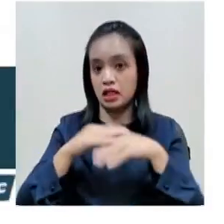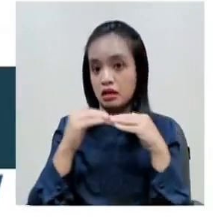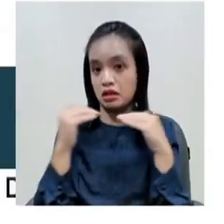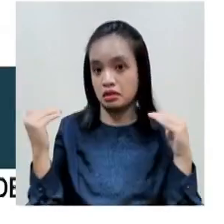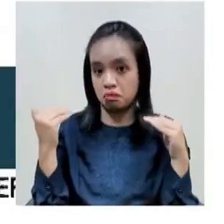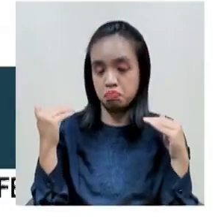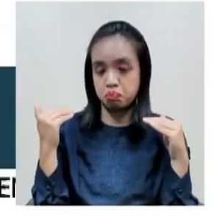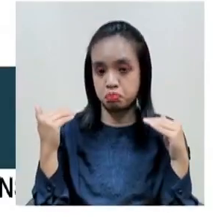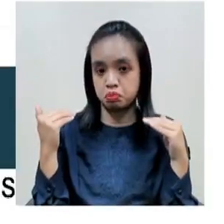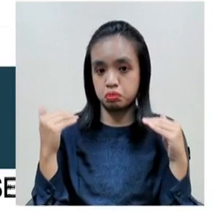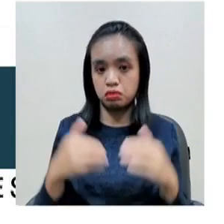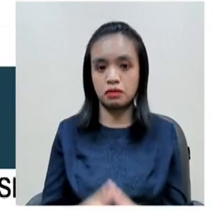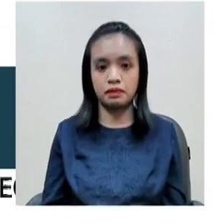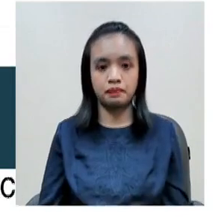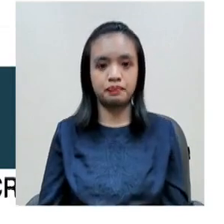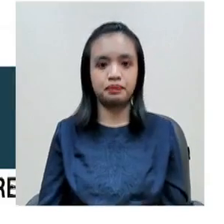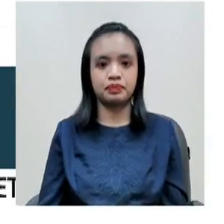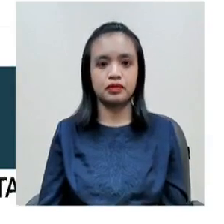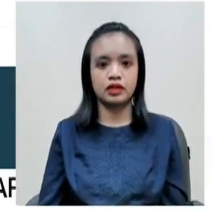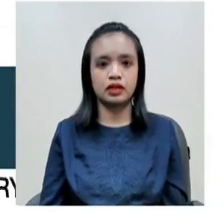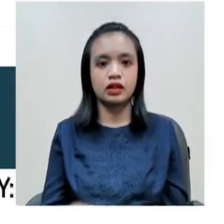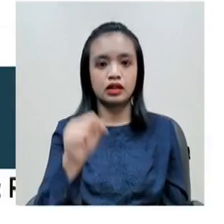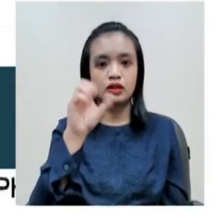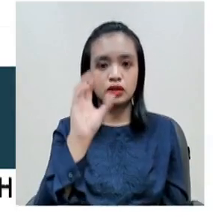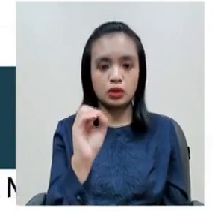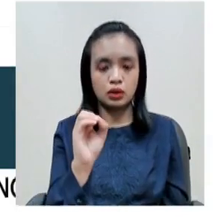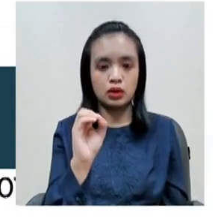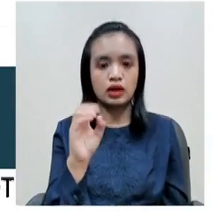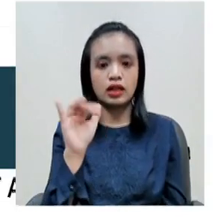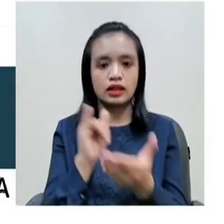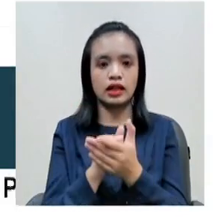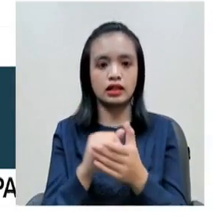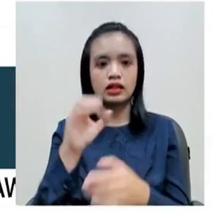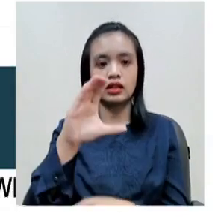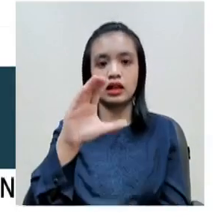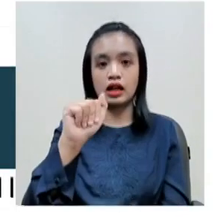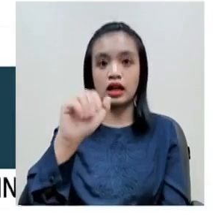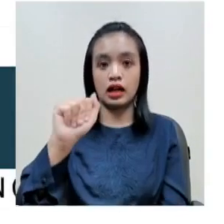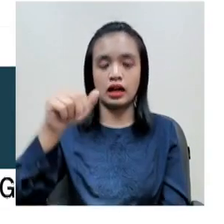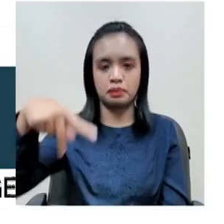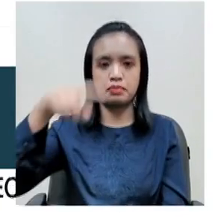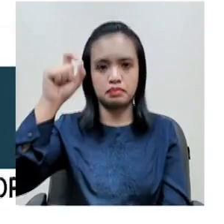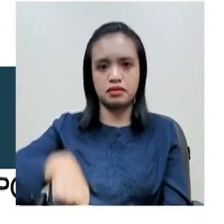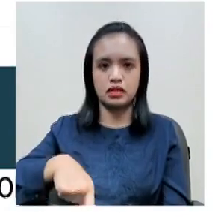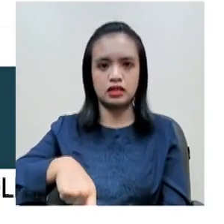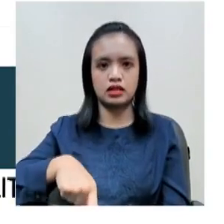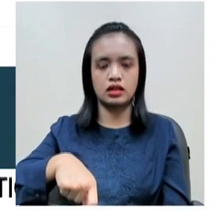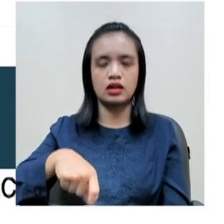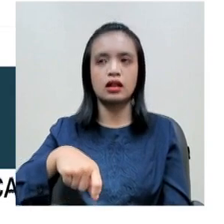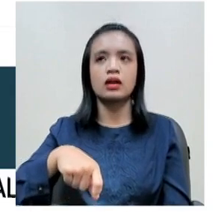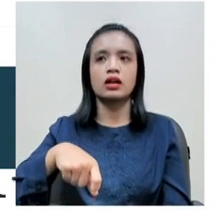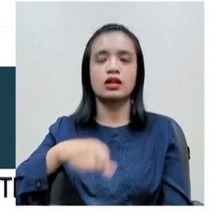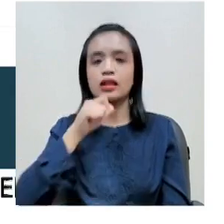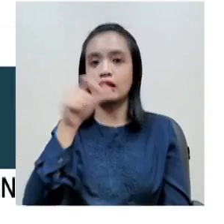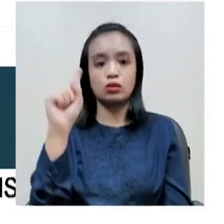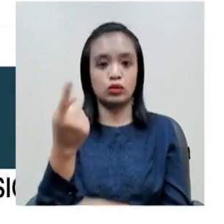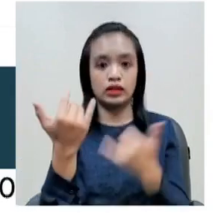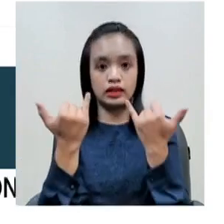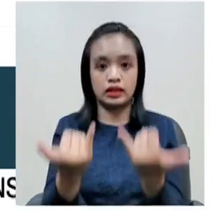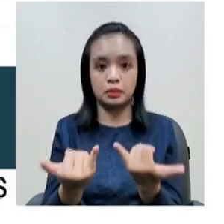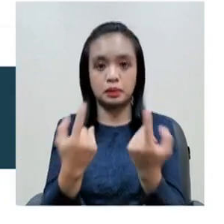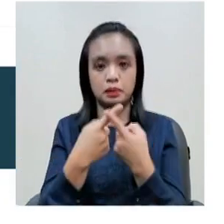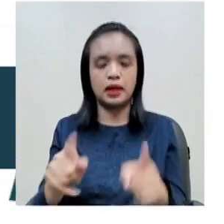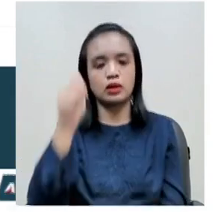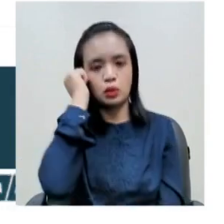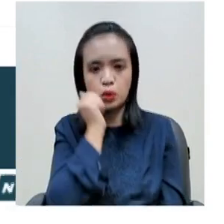alert level. So this is something that the CAAP should impose not only now, but also all the